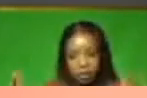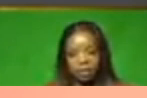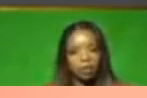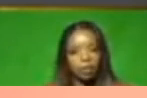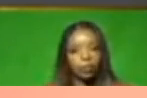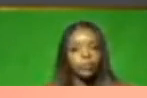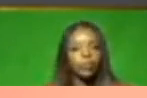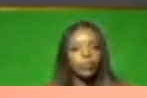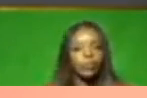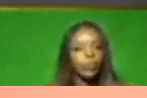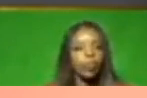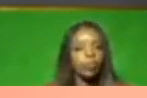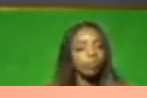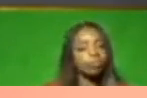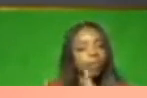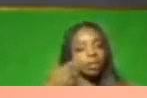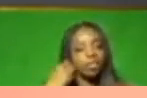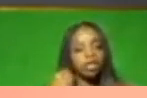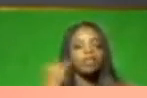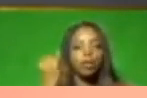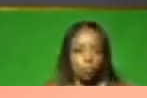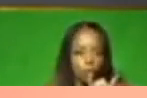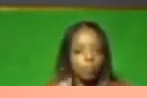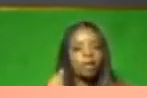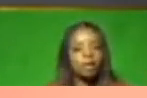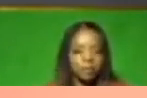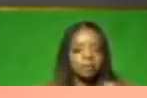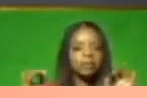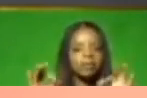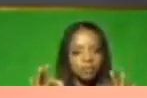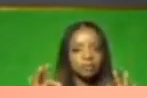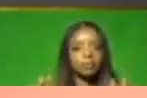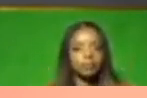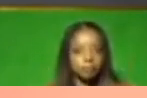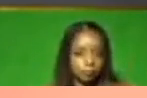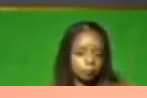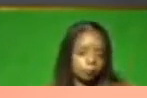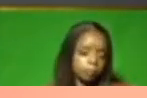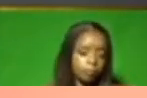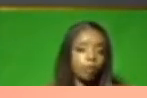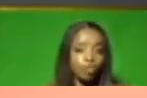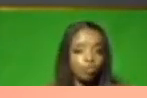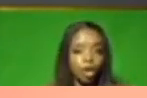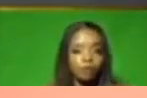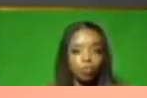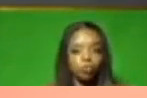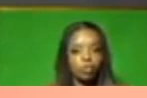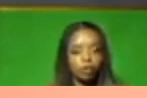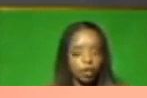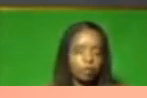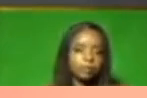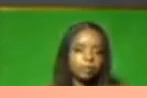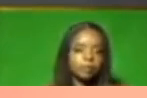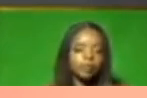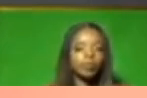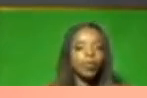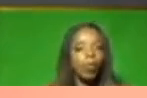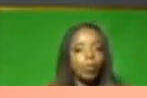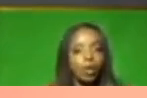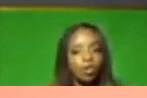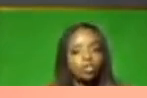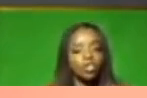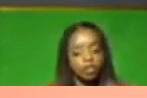a competitive and efficient rail network. Operation Vulindlela has